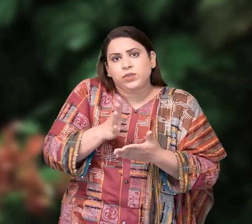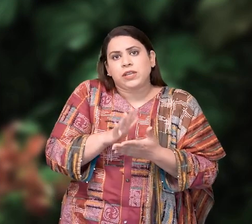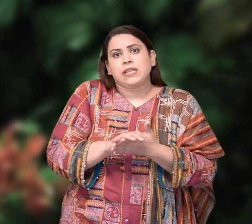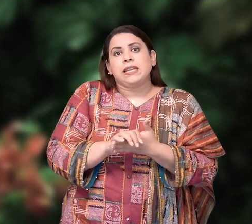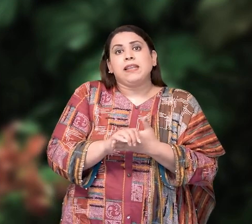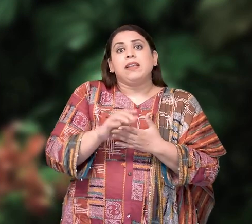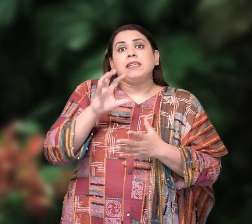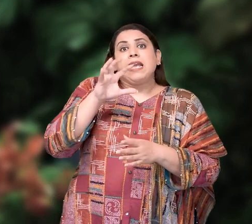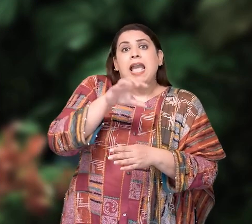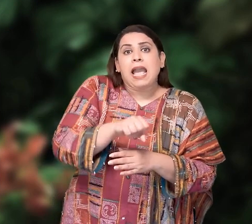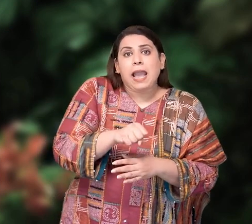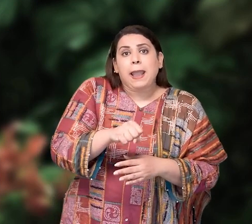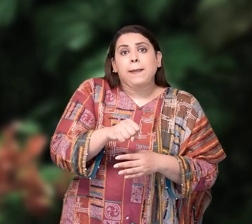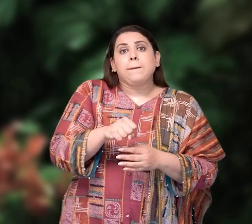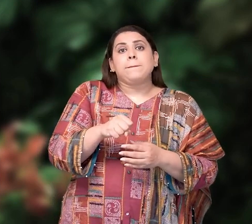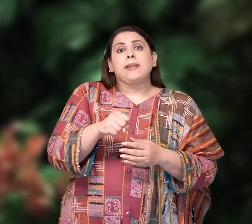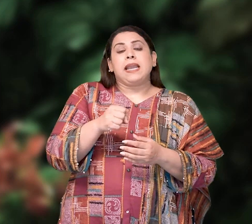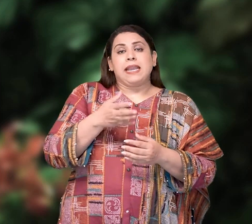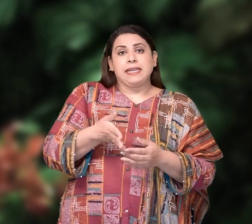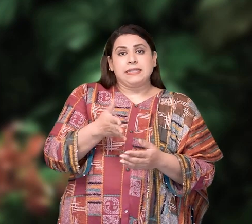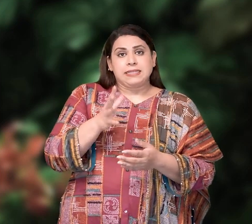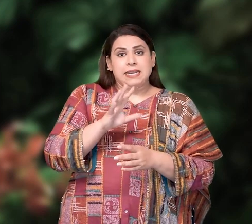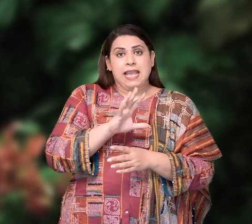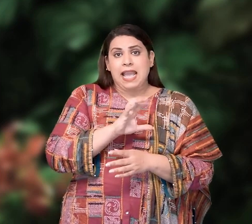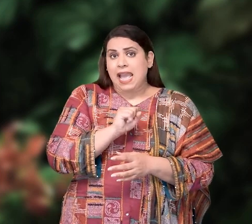wreak havoc as it has in